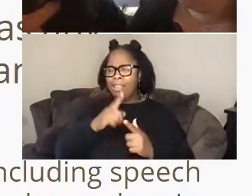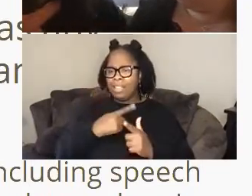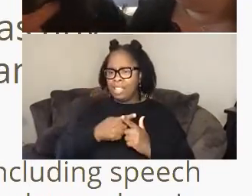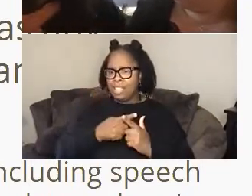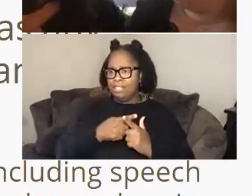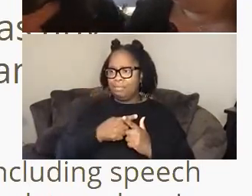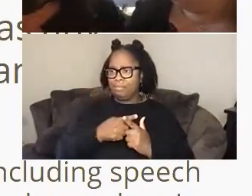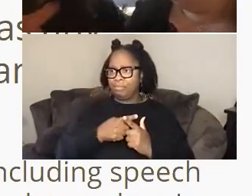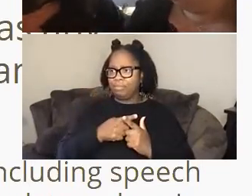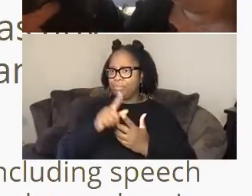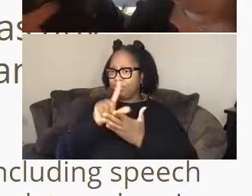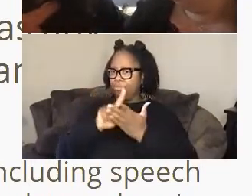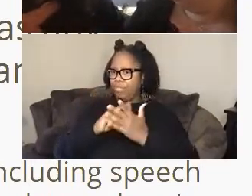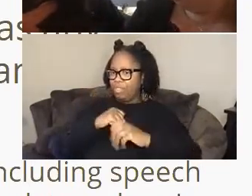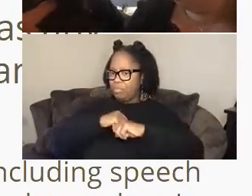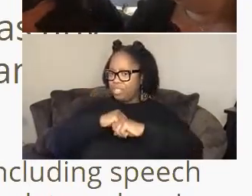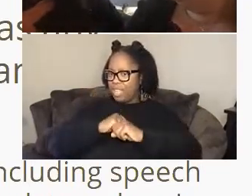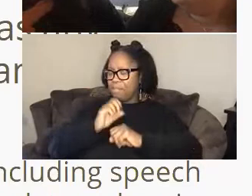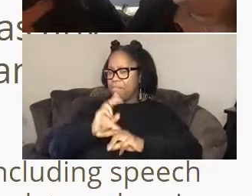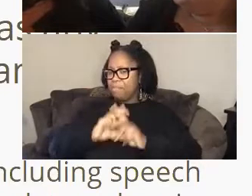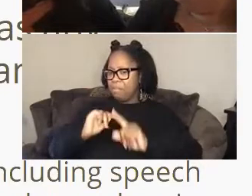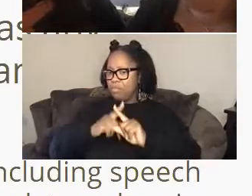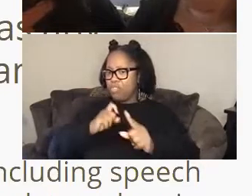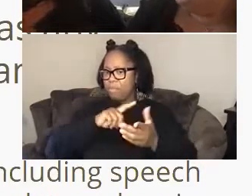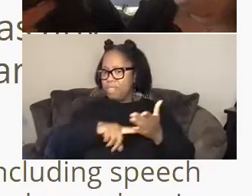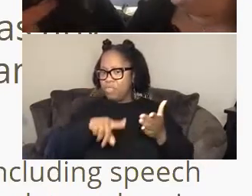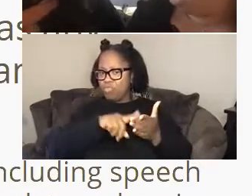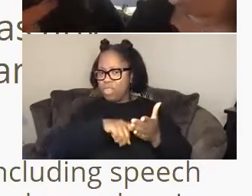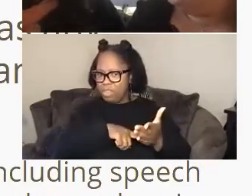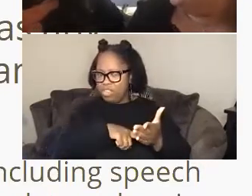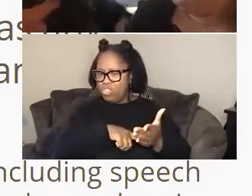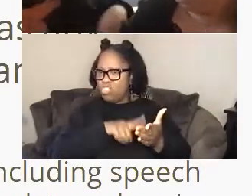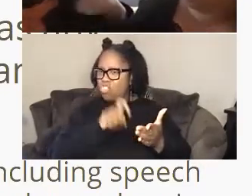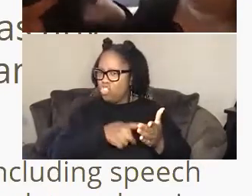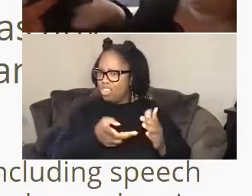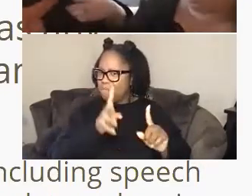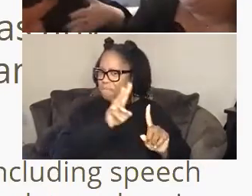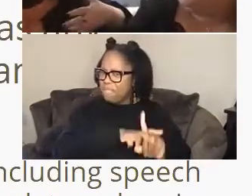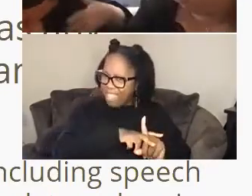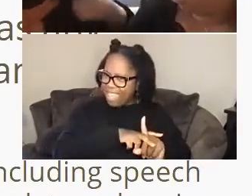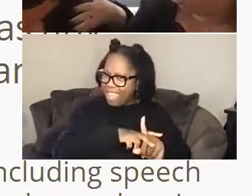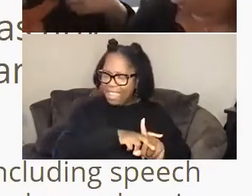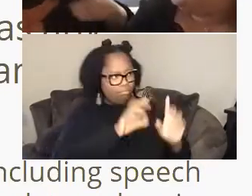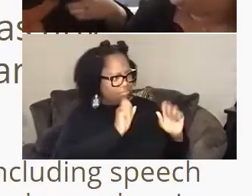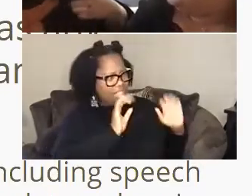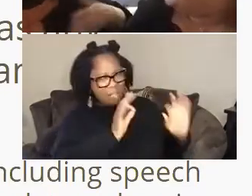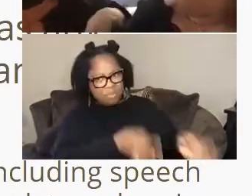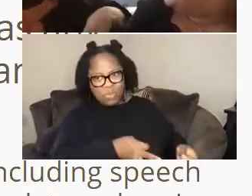that protect people from being discriminated against based on those things should apply. Absolutely. You